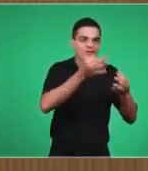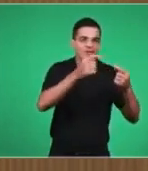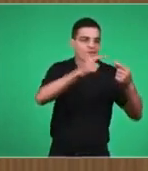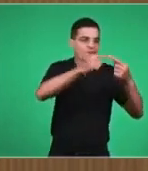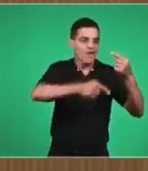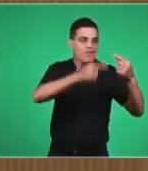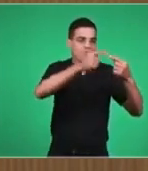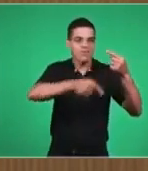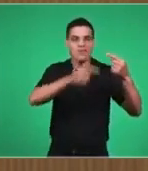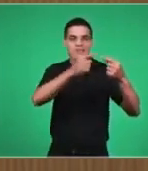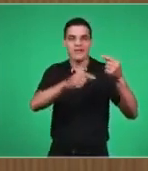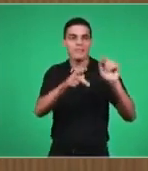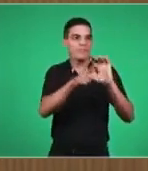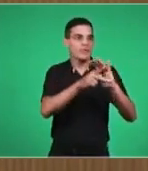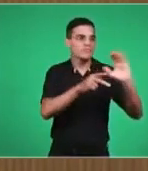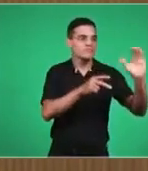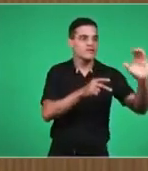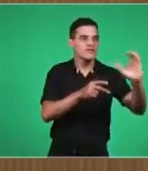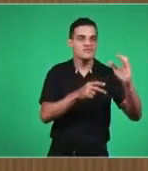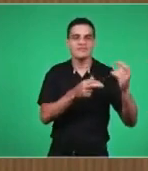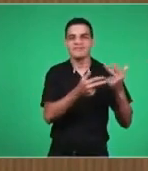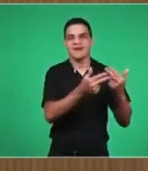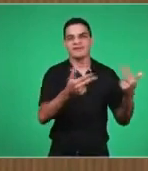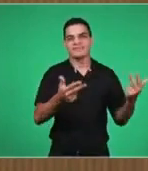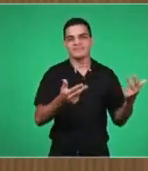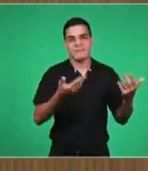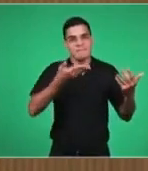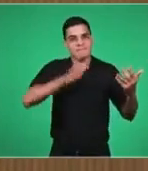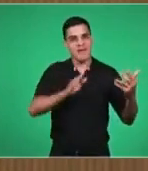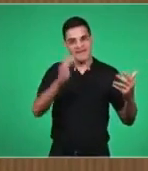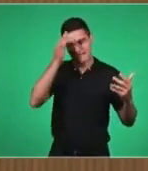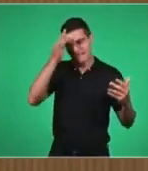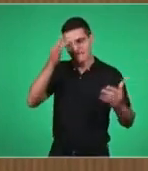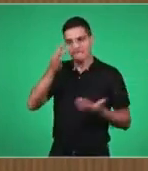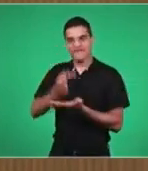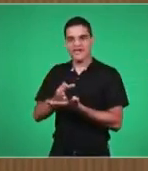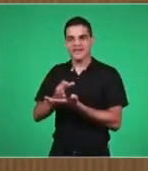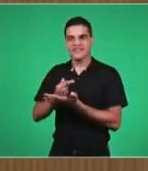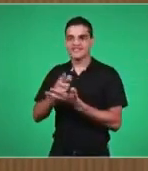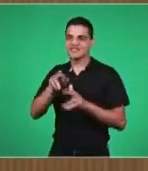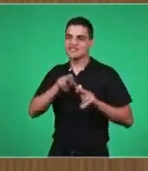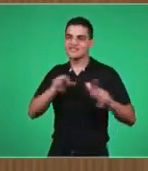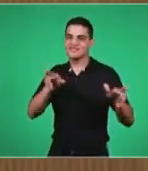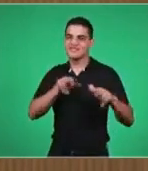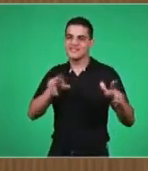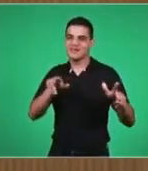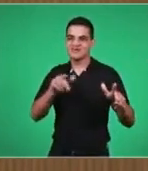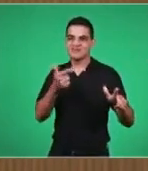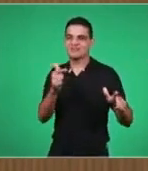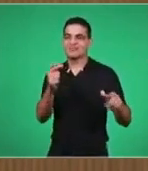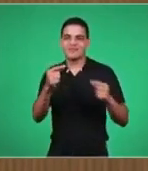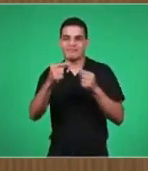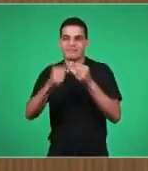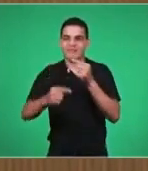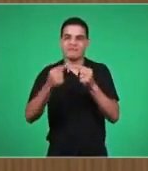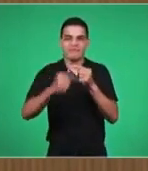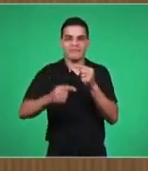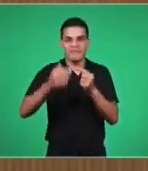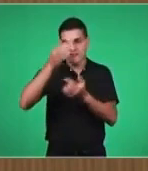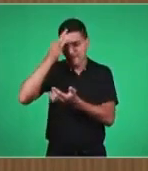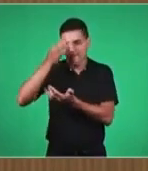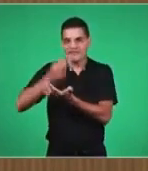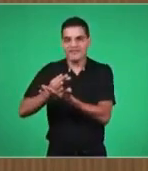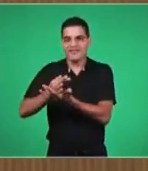And it's not 100% certain every time. Faith doesn't have this